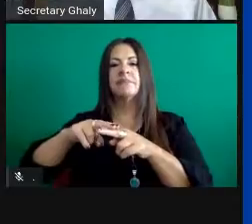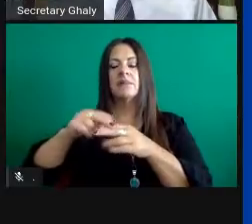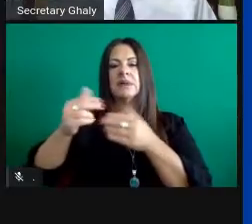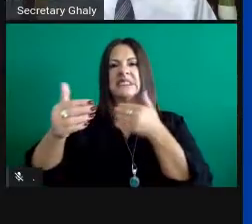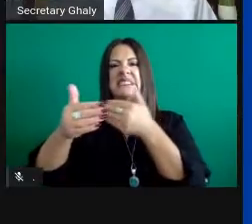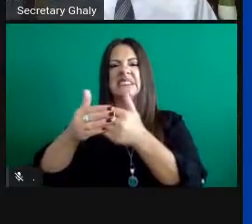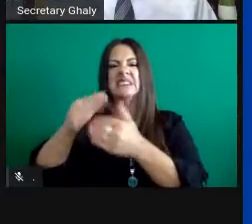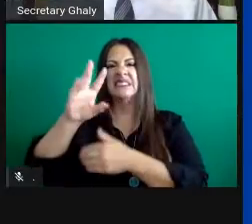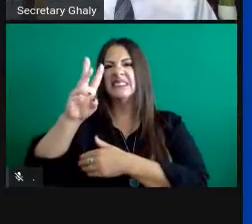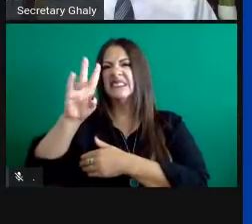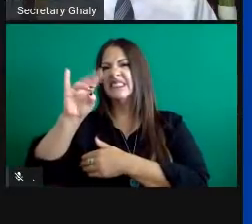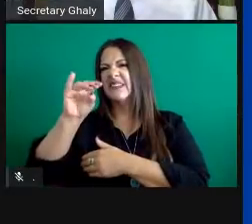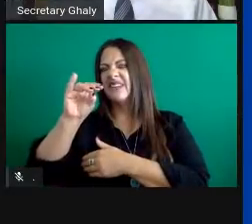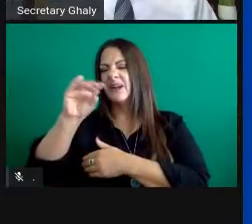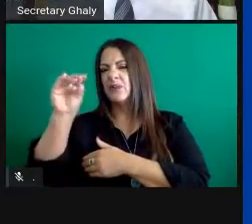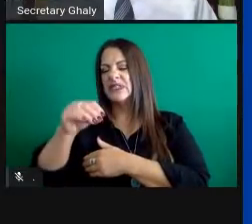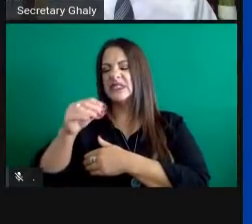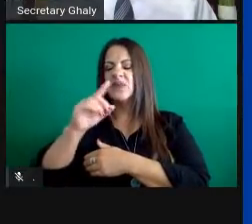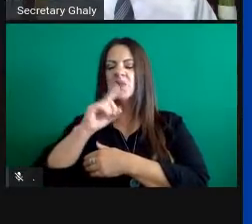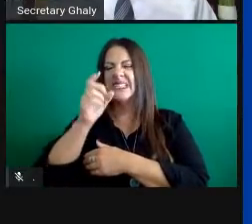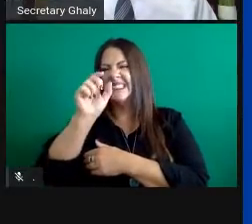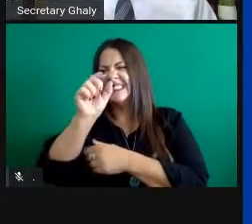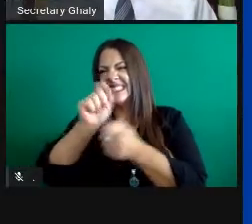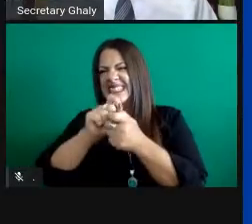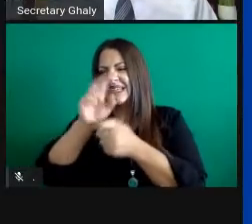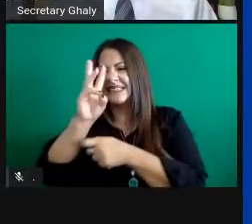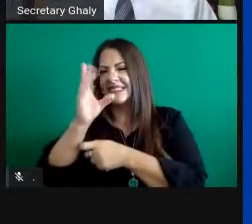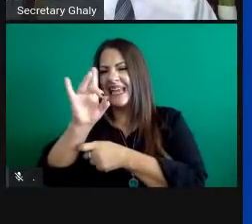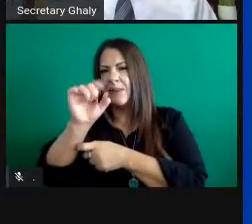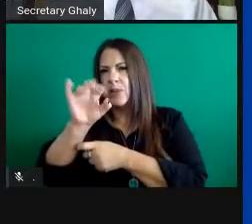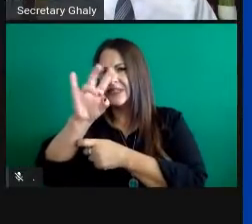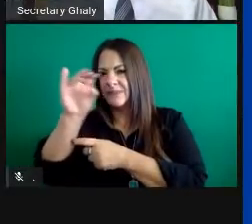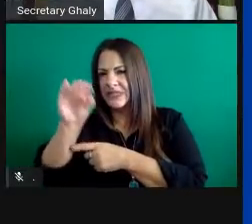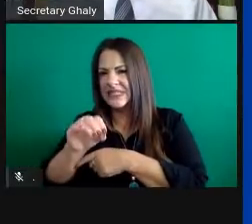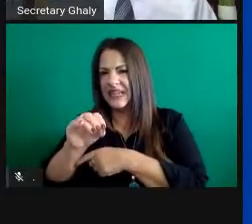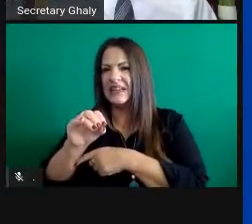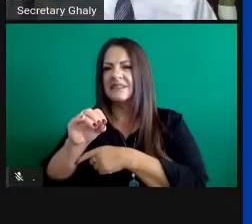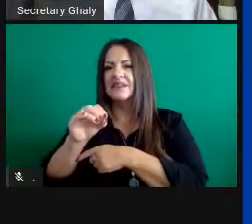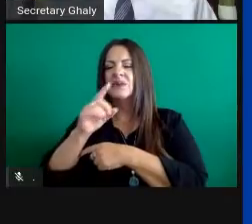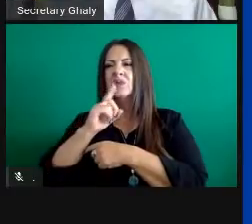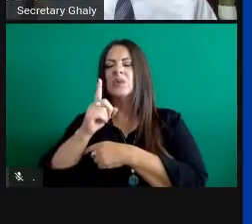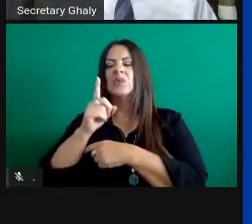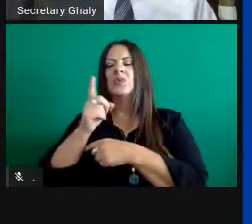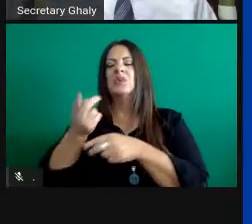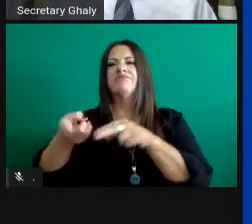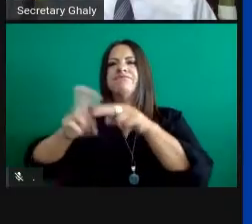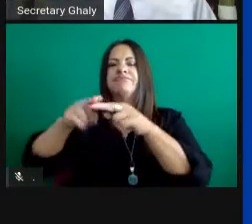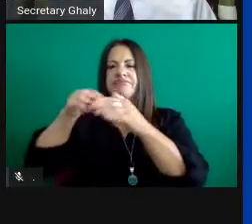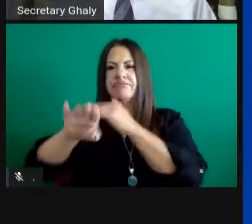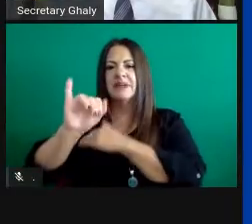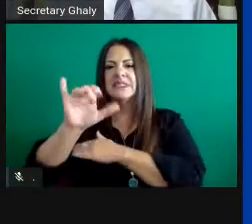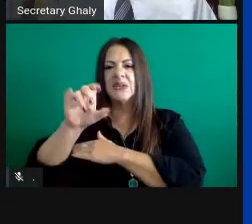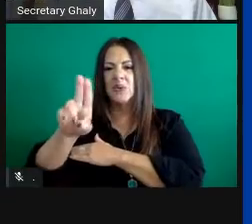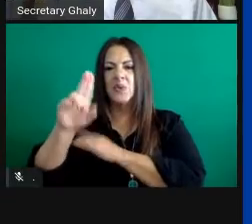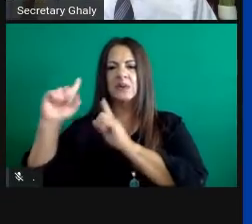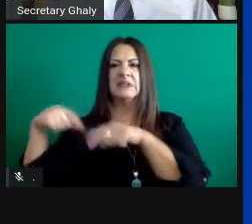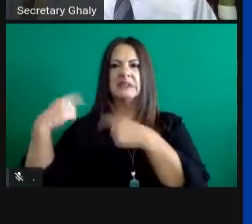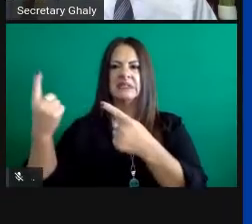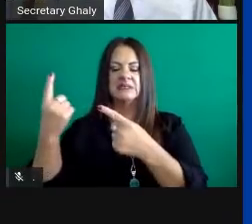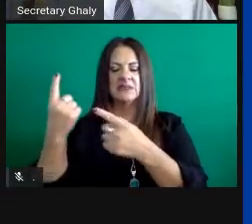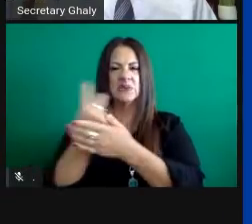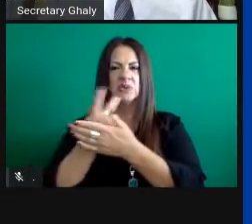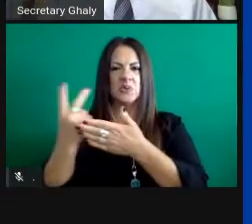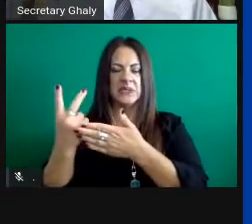68.7% increase in ICU COVID hospitalizations over the last 14 days. Next slide.